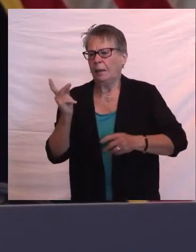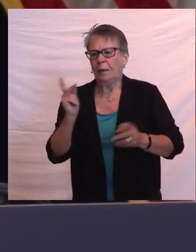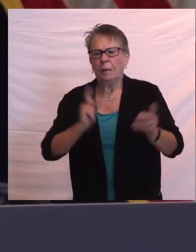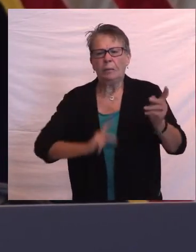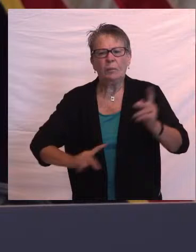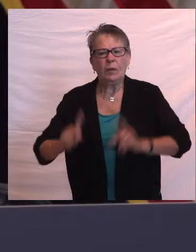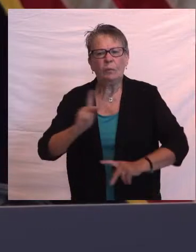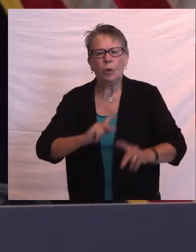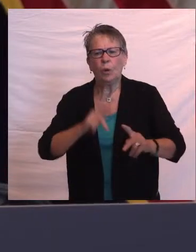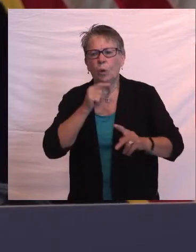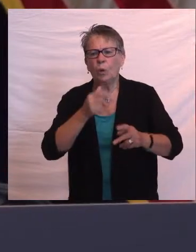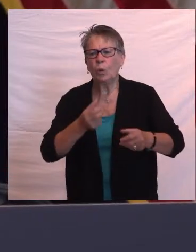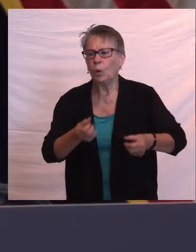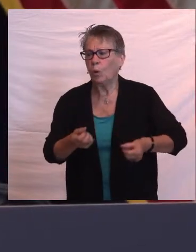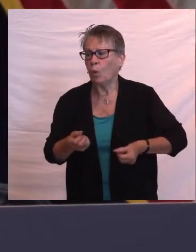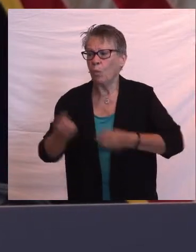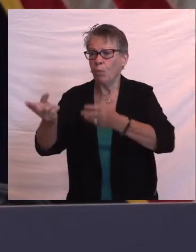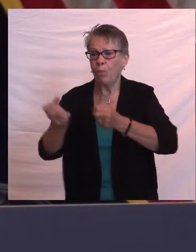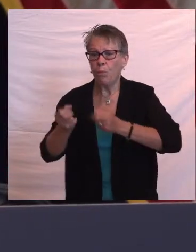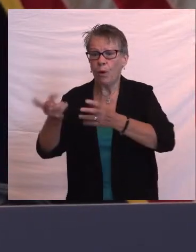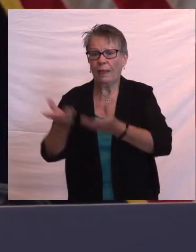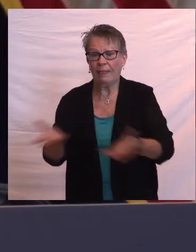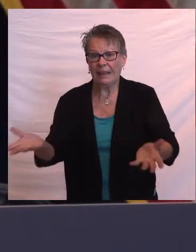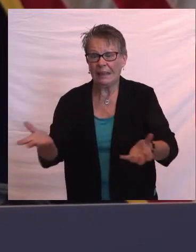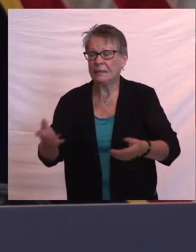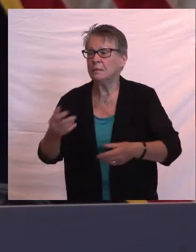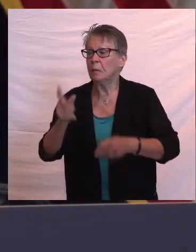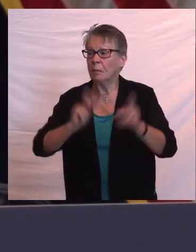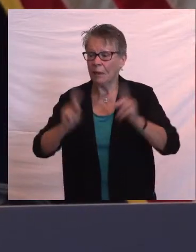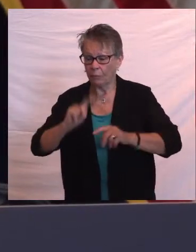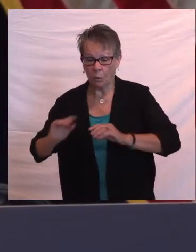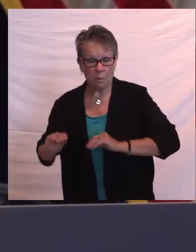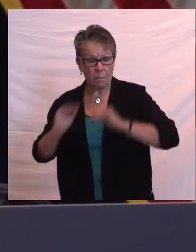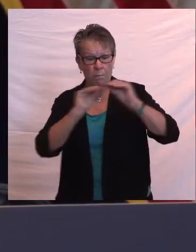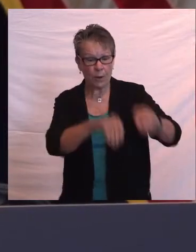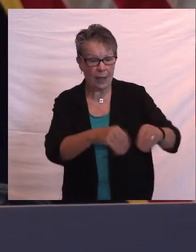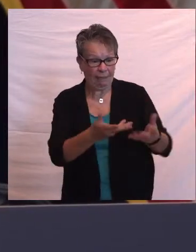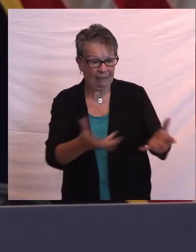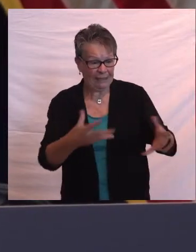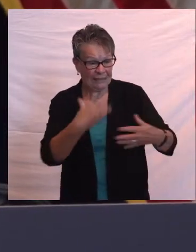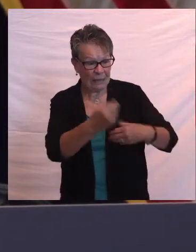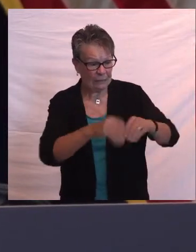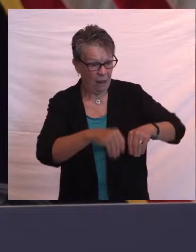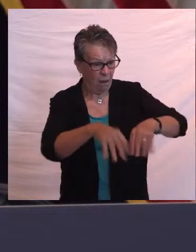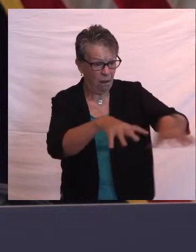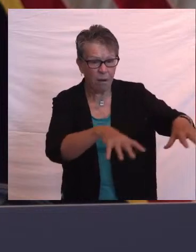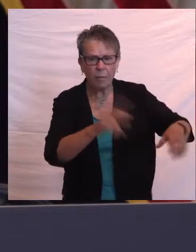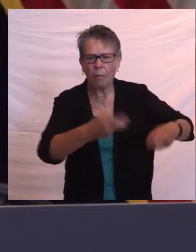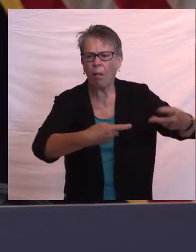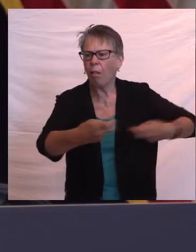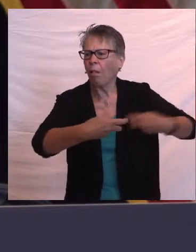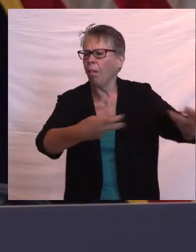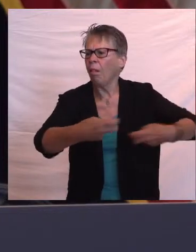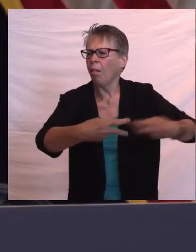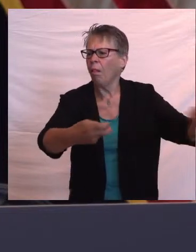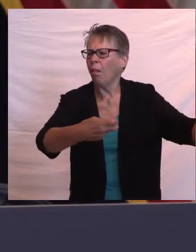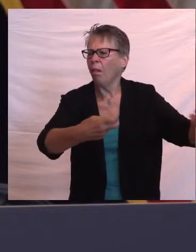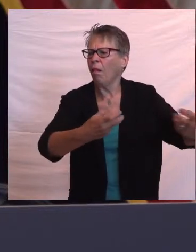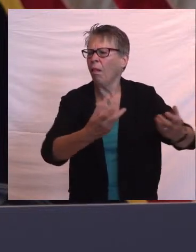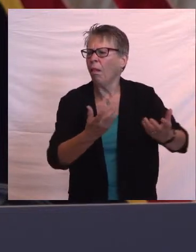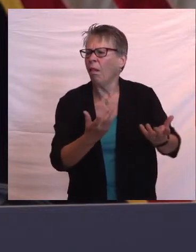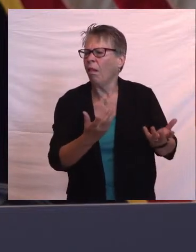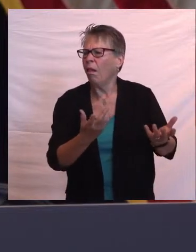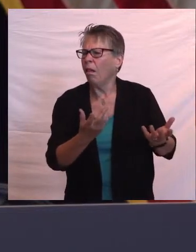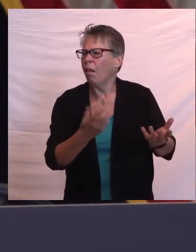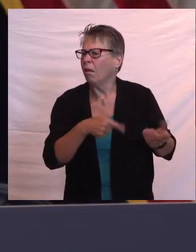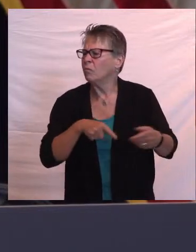curb, and there were outsiders coming in all hours of the night, parking, blocking traffic, and on the heels of experiencing